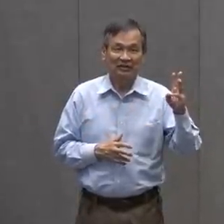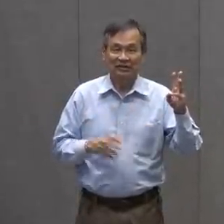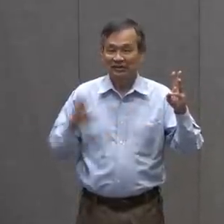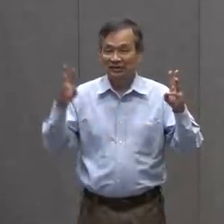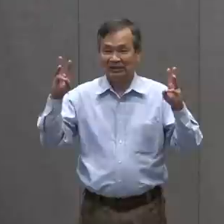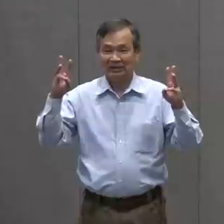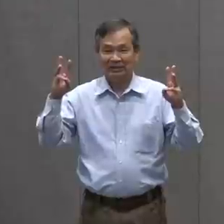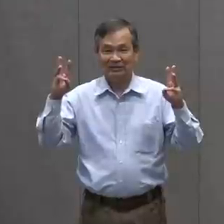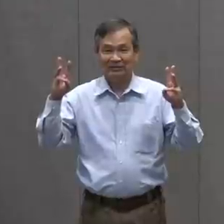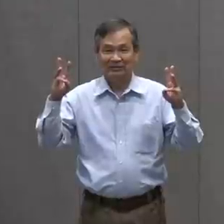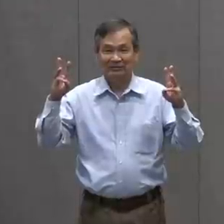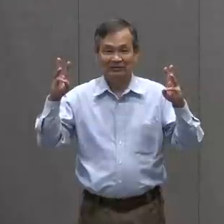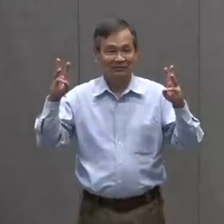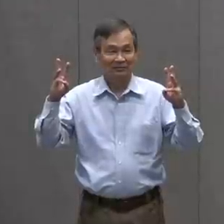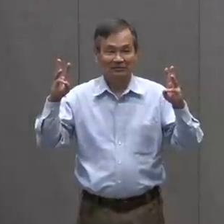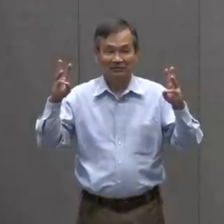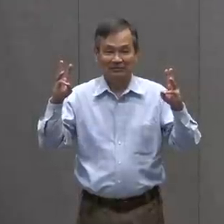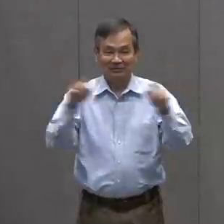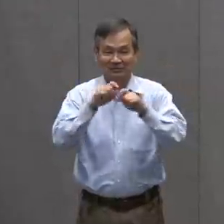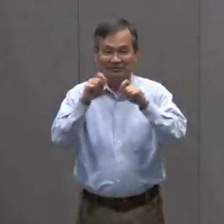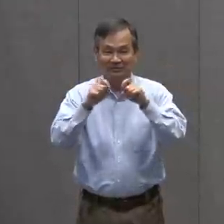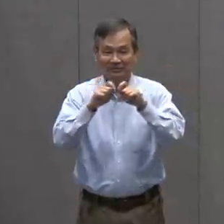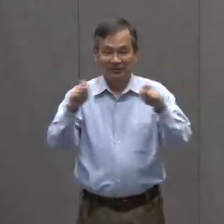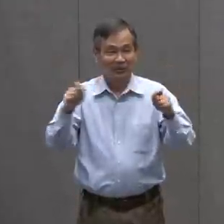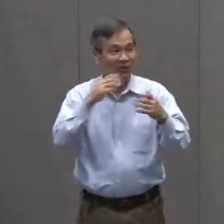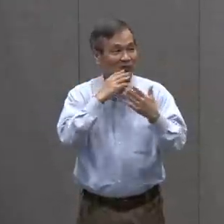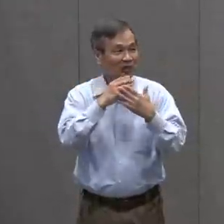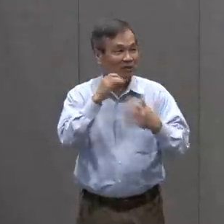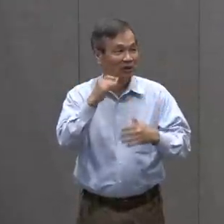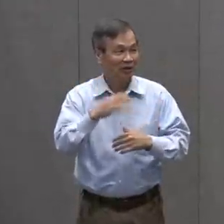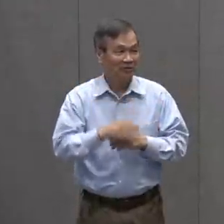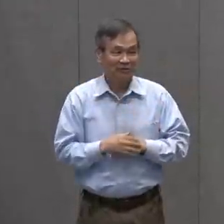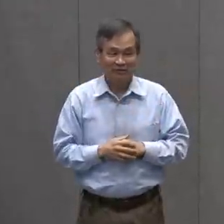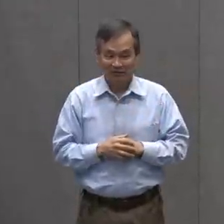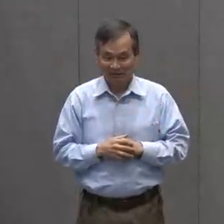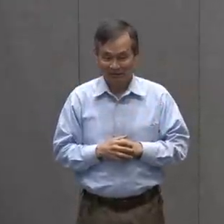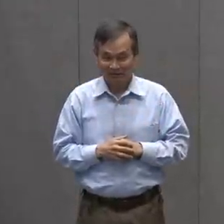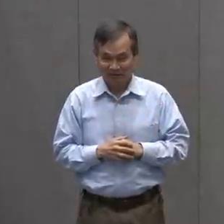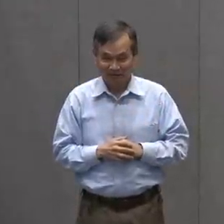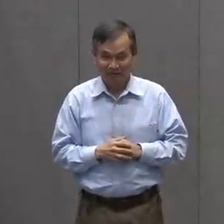5, 6. So we tied on that one. That was good job. Air 5.